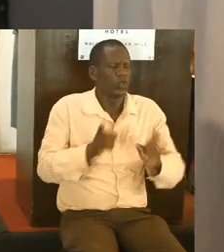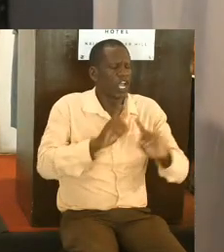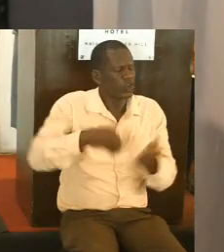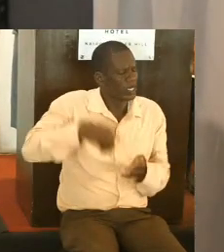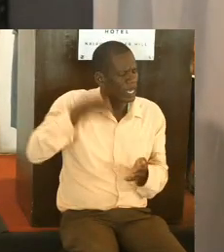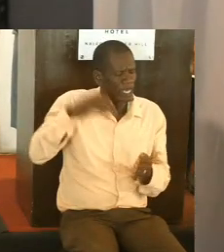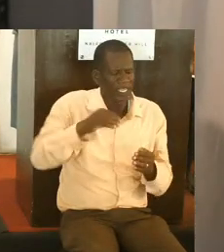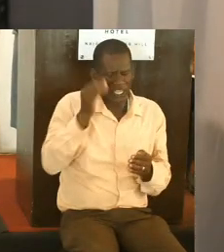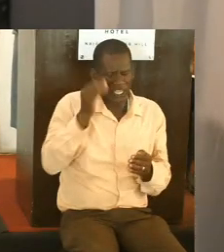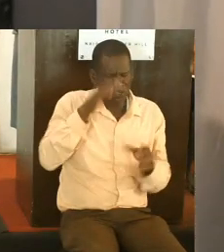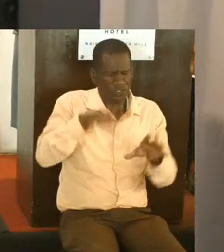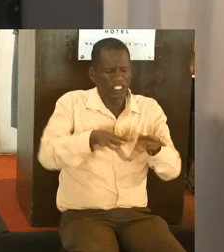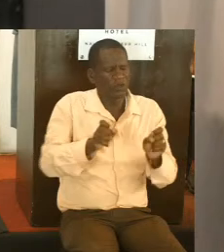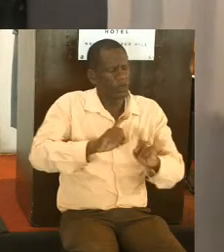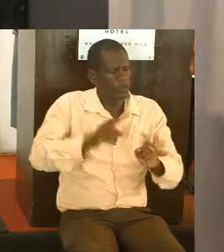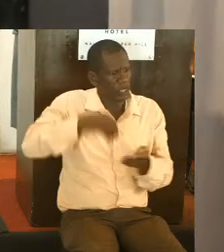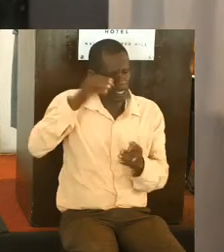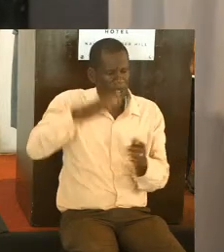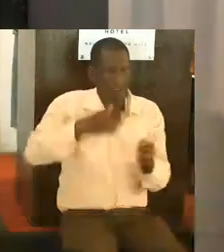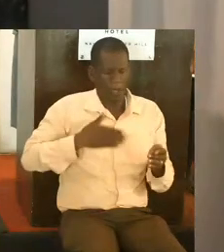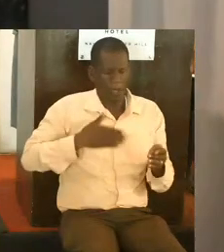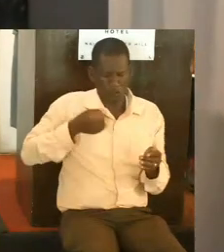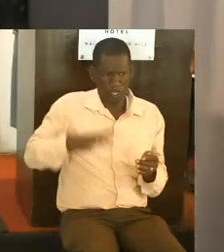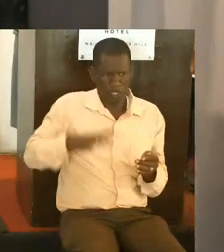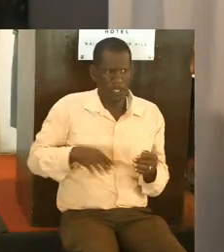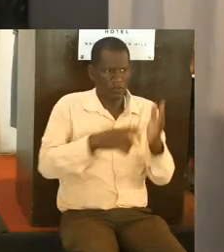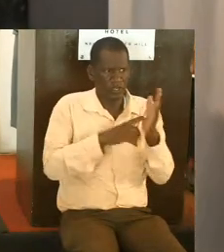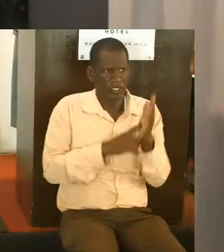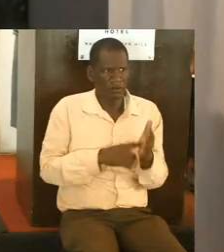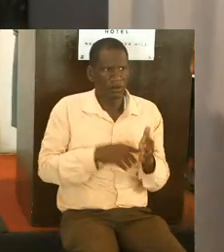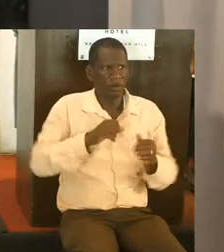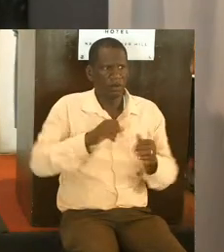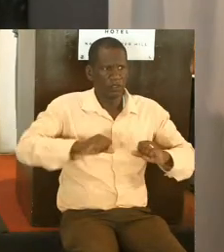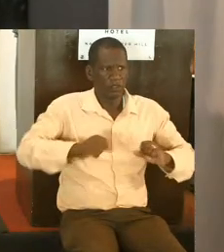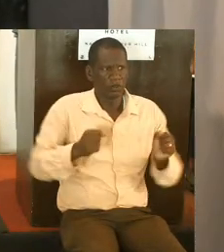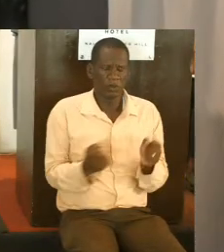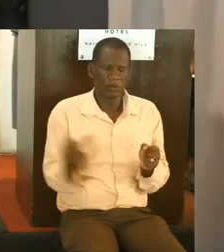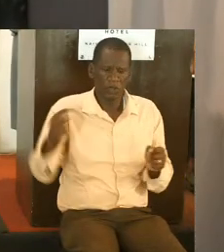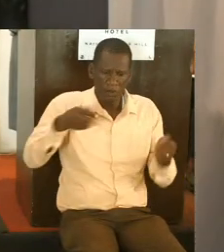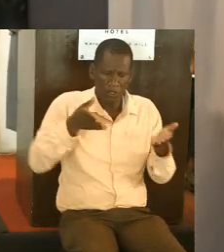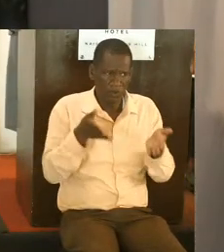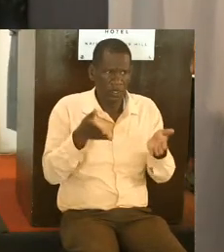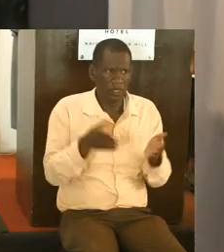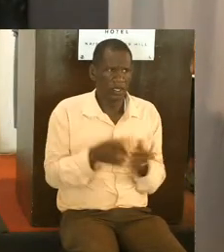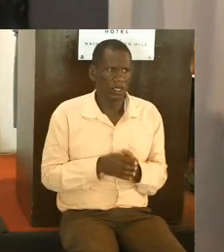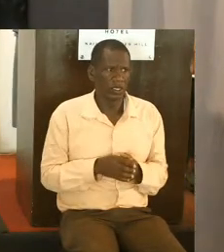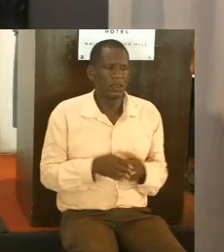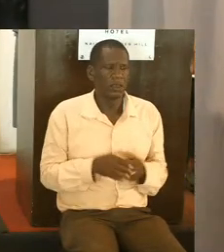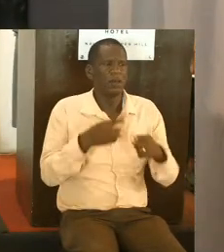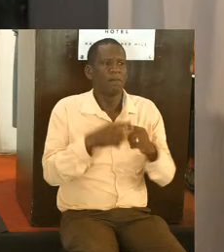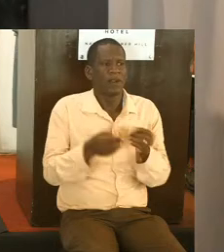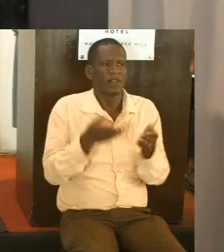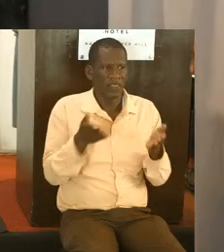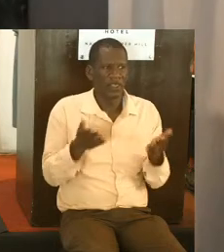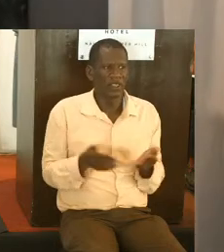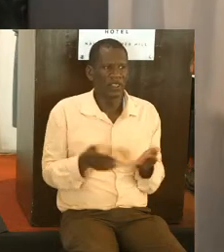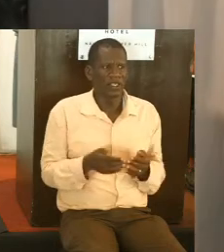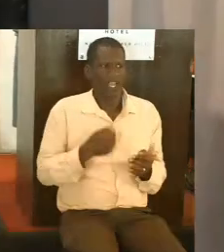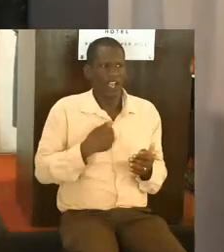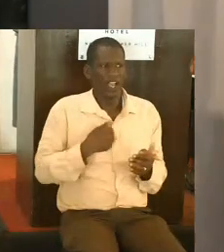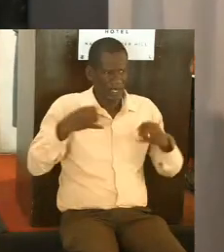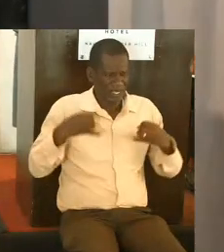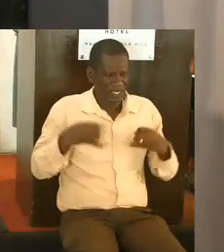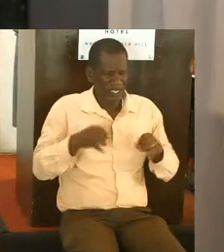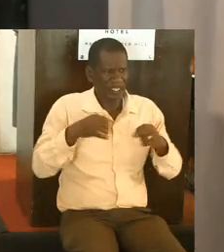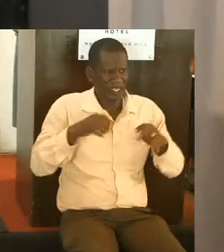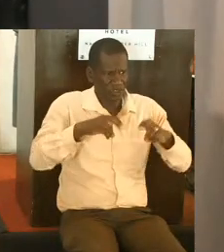in the education system like my daughter would have been very happy to have been here today but the thing is she has been trying